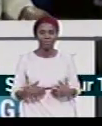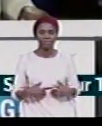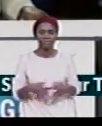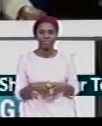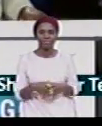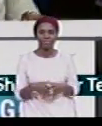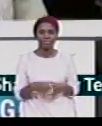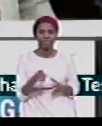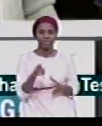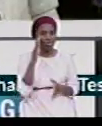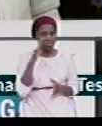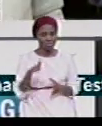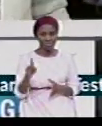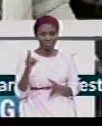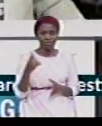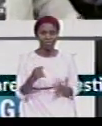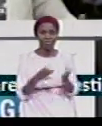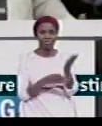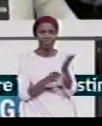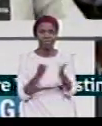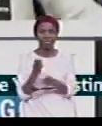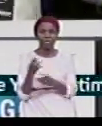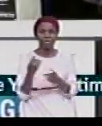the hand of the Lord revealed.